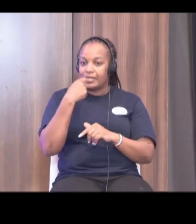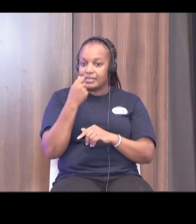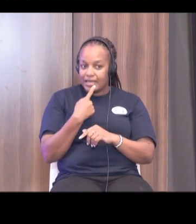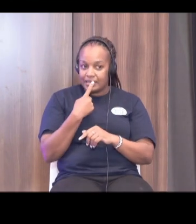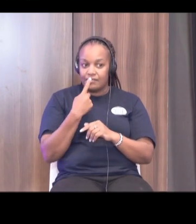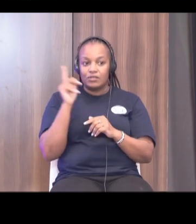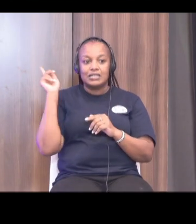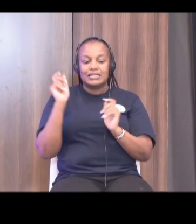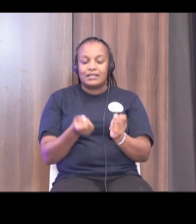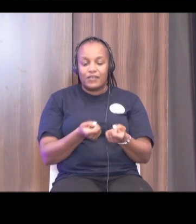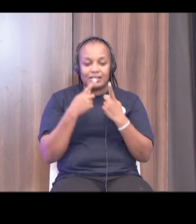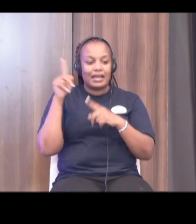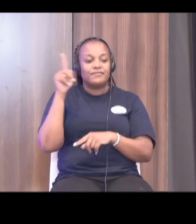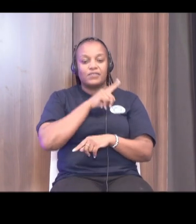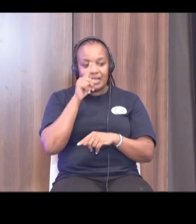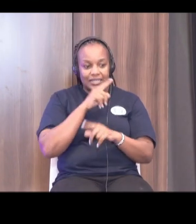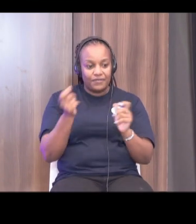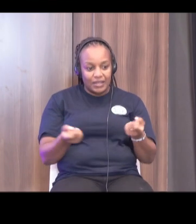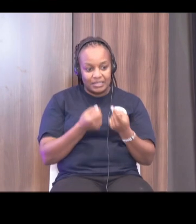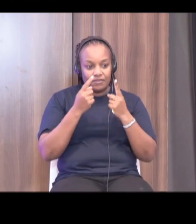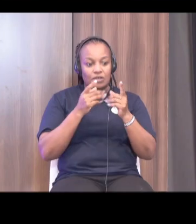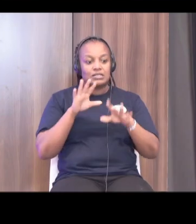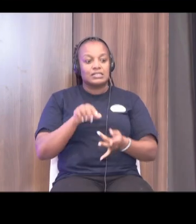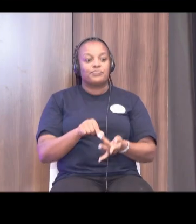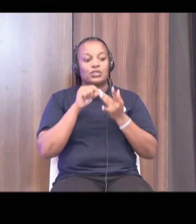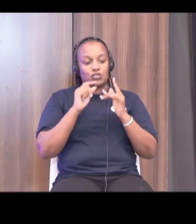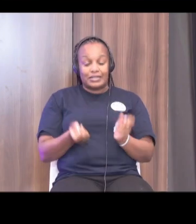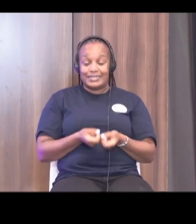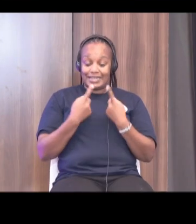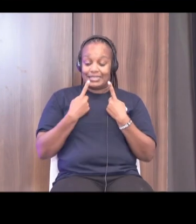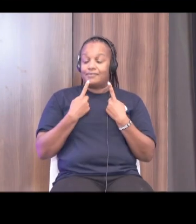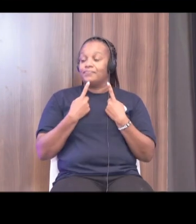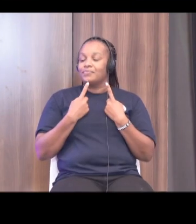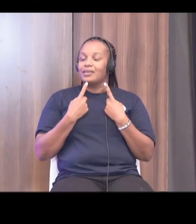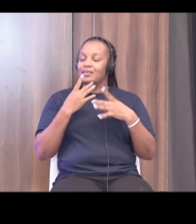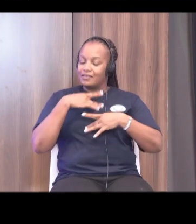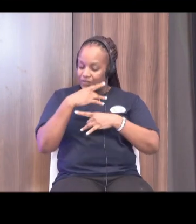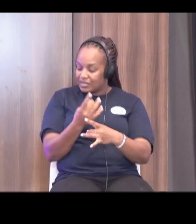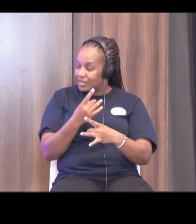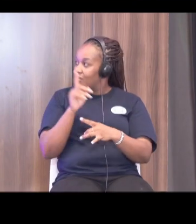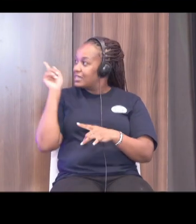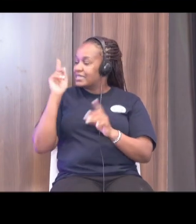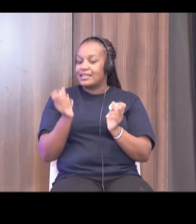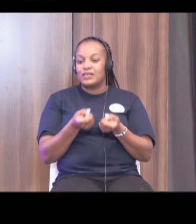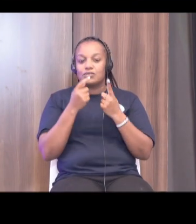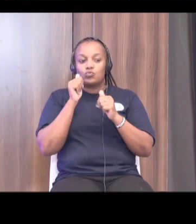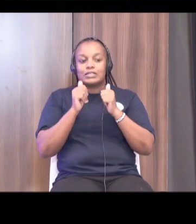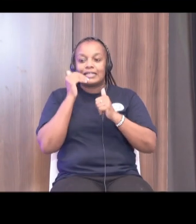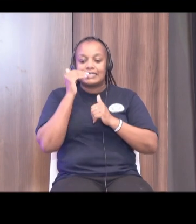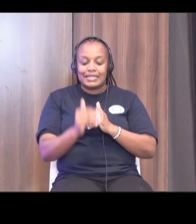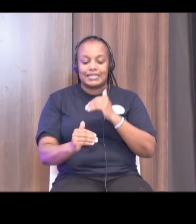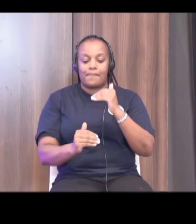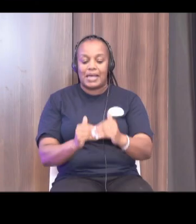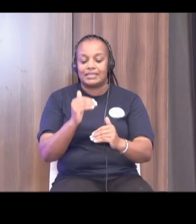and adverse events of special interest. So adverse events of special interest are adverse events that are systematically